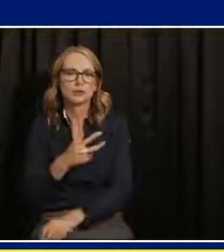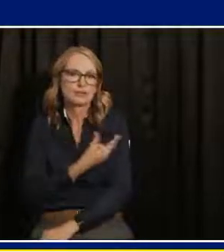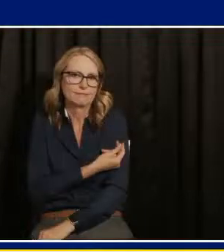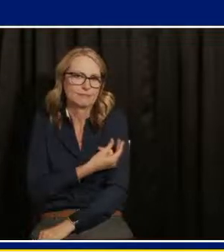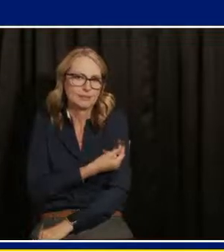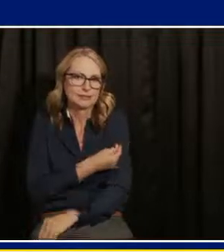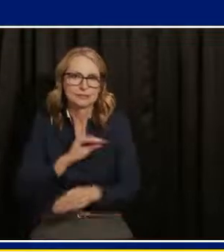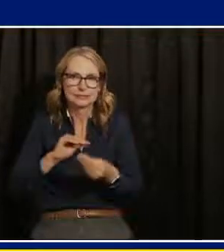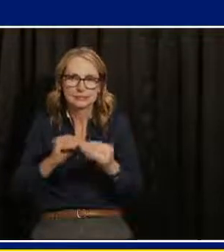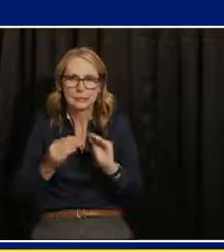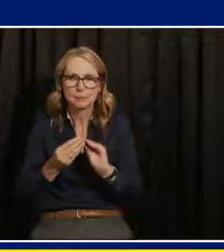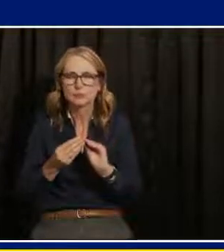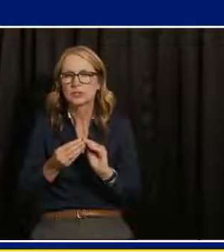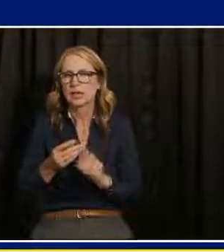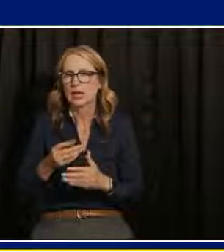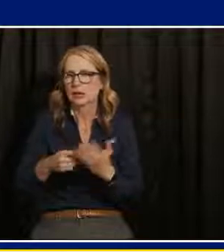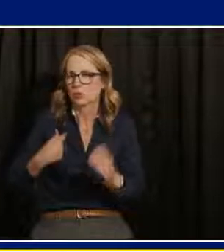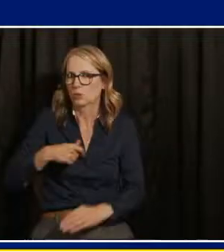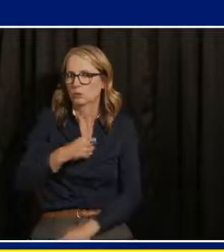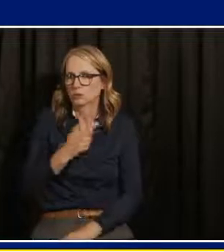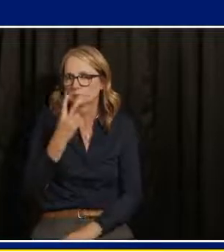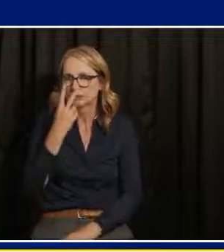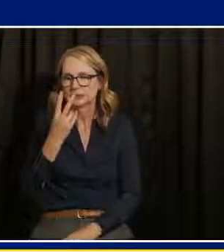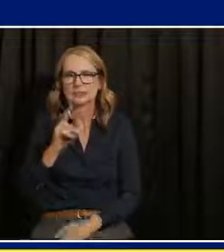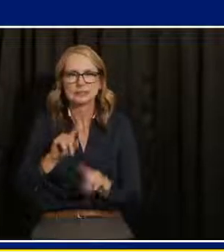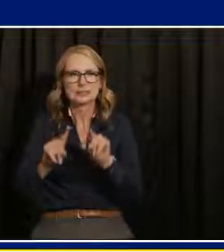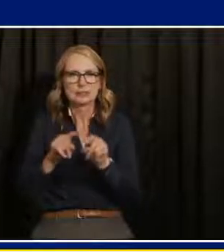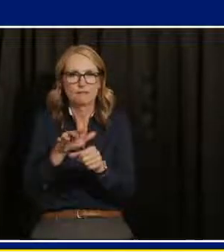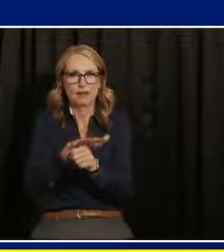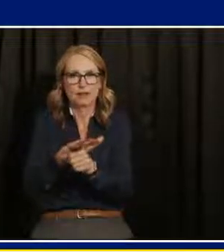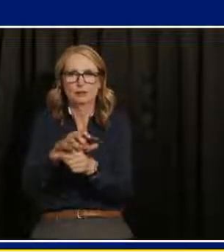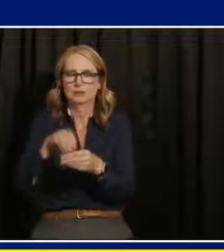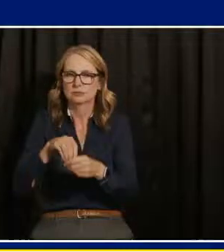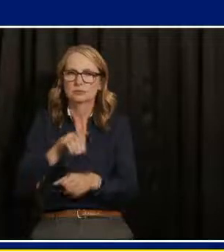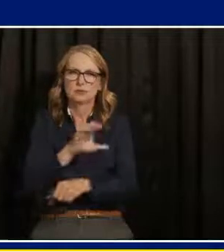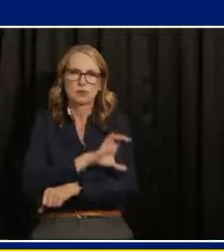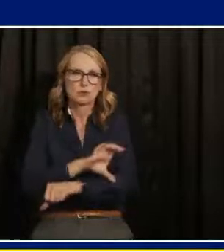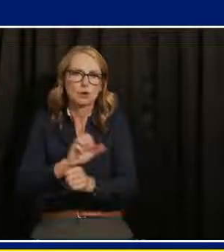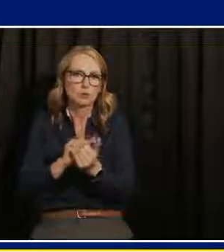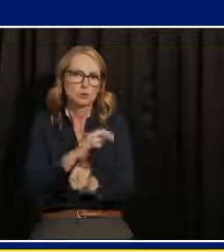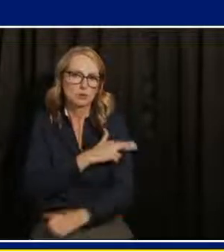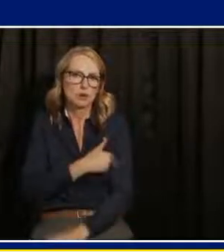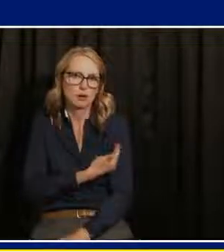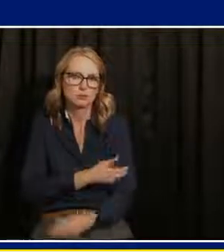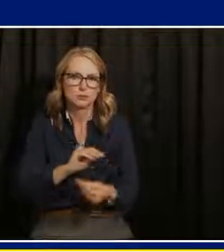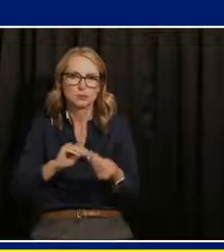regional differences that we're seeing in hospitalization rates right now in Colorado. We know that there are certain parts of the